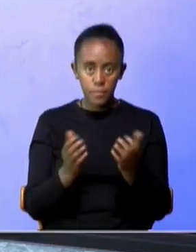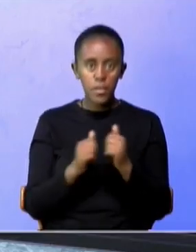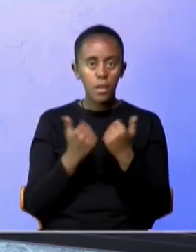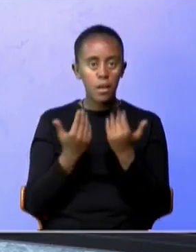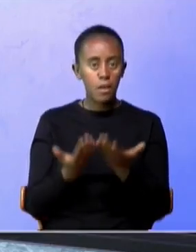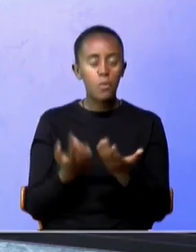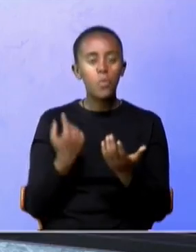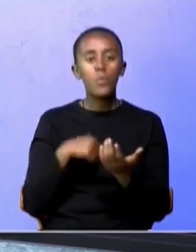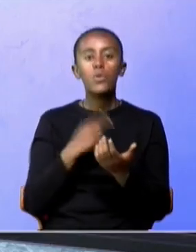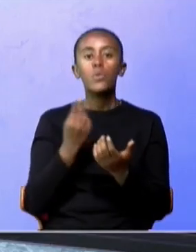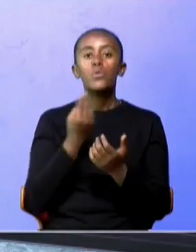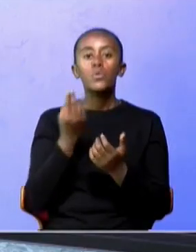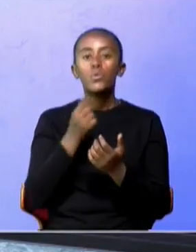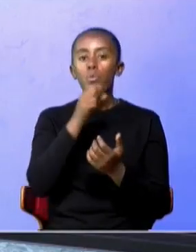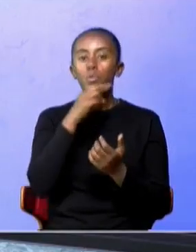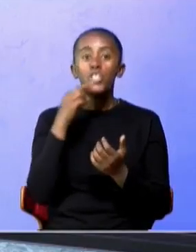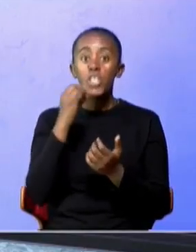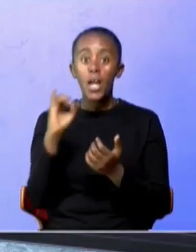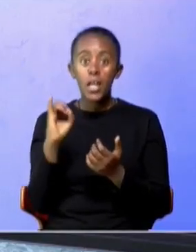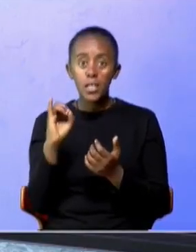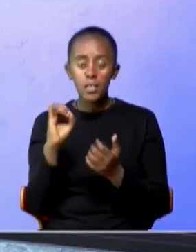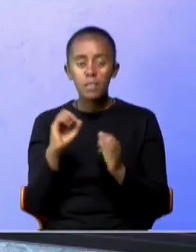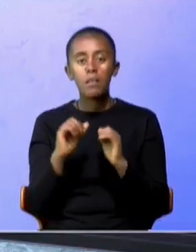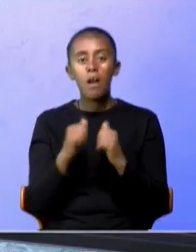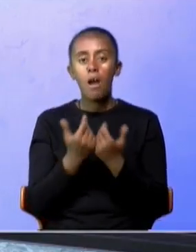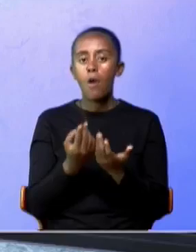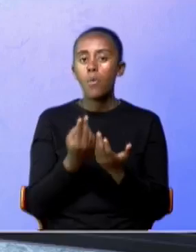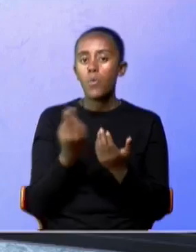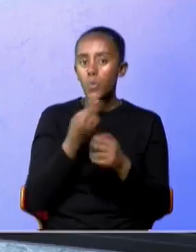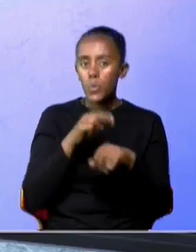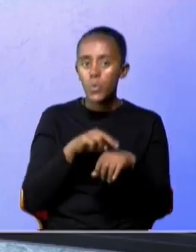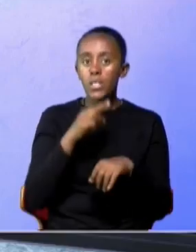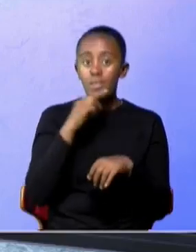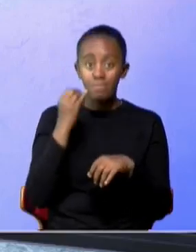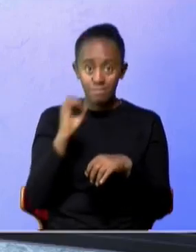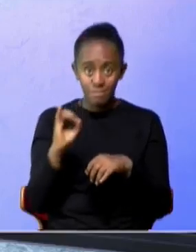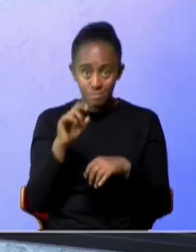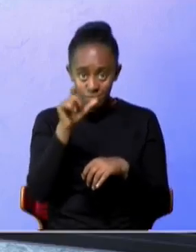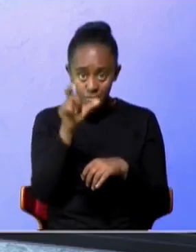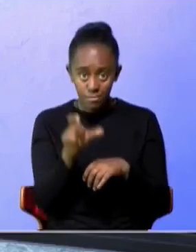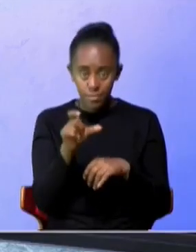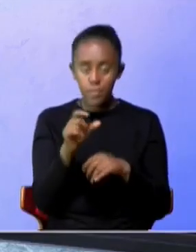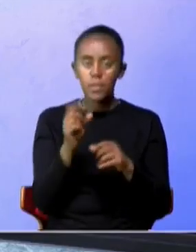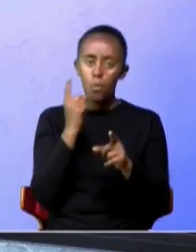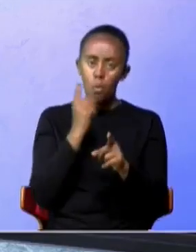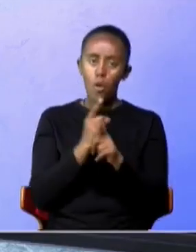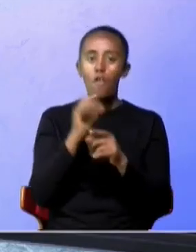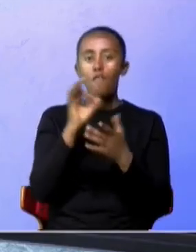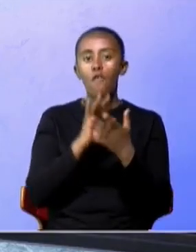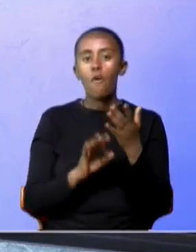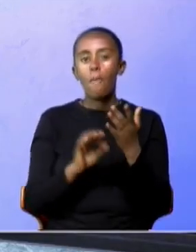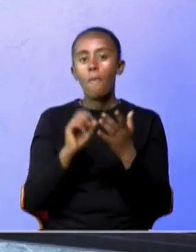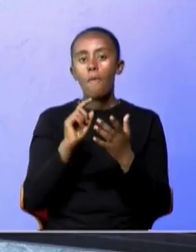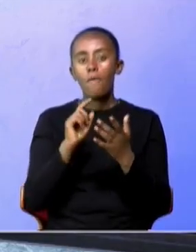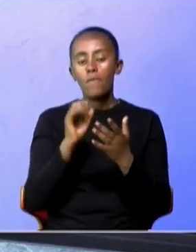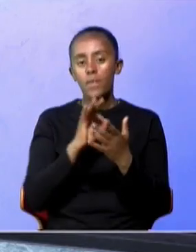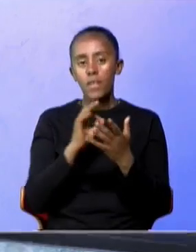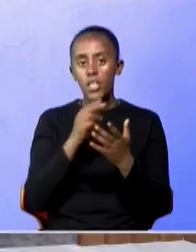how we use gerunds, okay? See how we use gerunds, and I want you to use the correct form of the